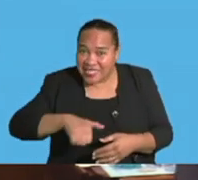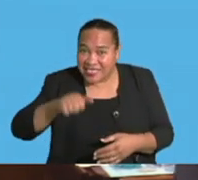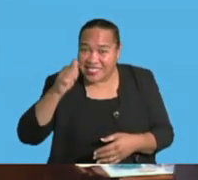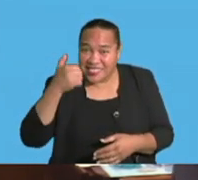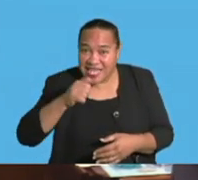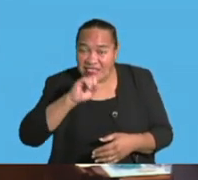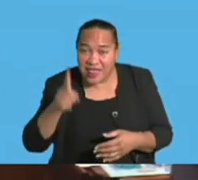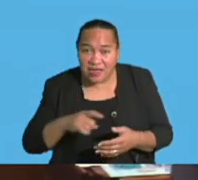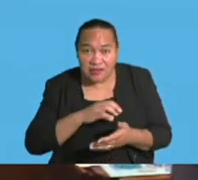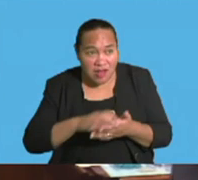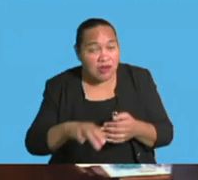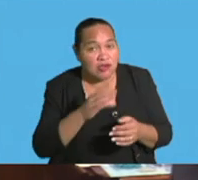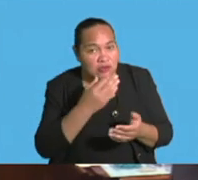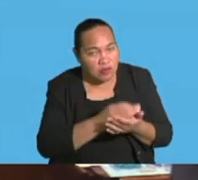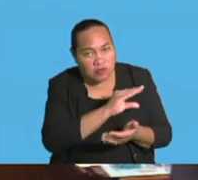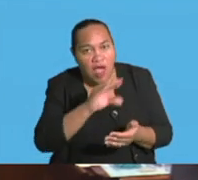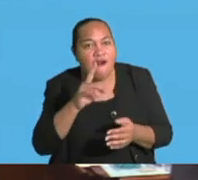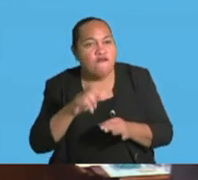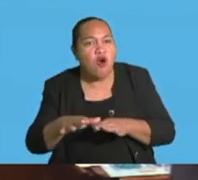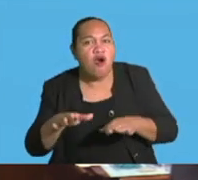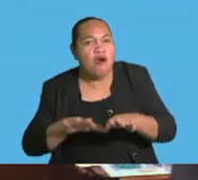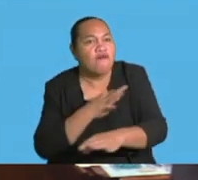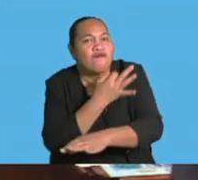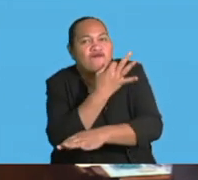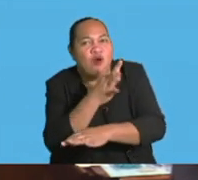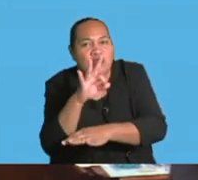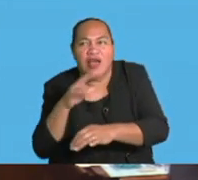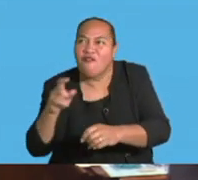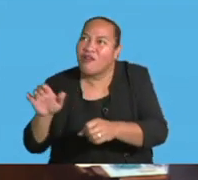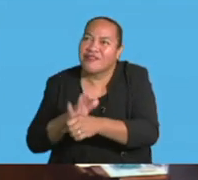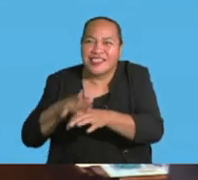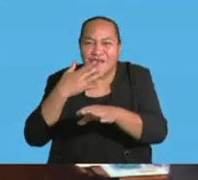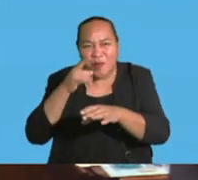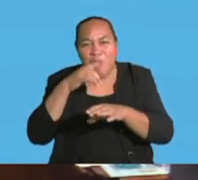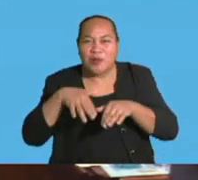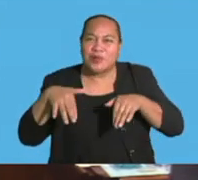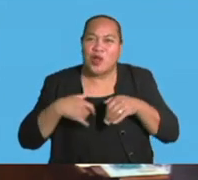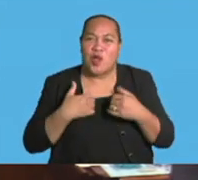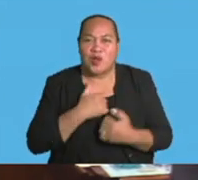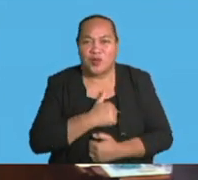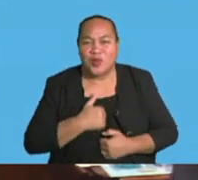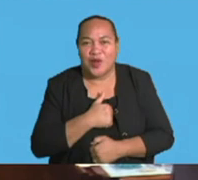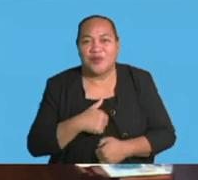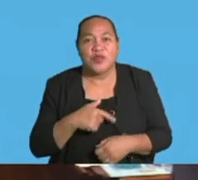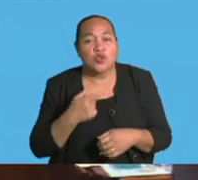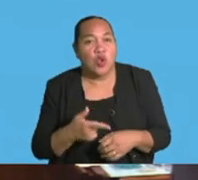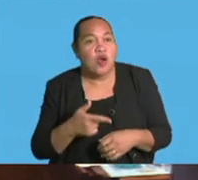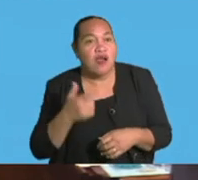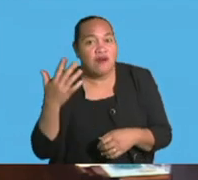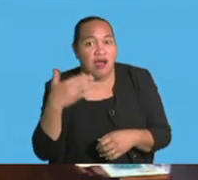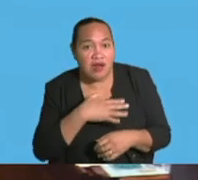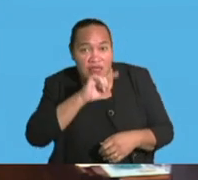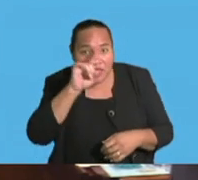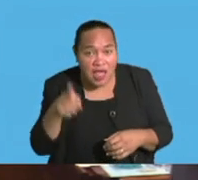$566,600 is allocated for forest parks, recreation, and nature reserves. This includes $200,000 specifically for